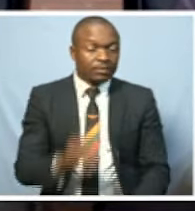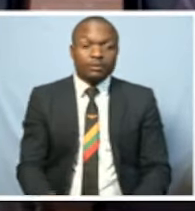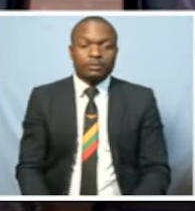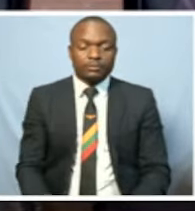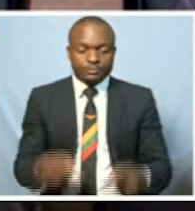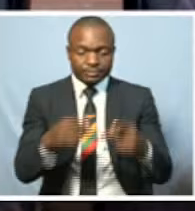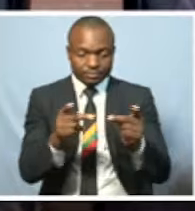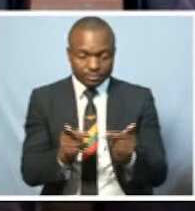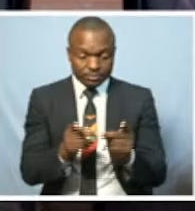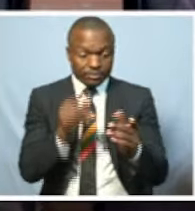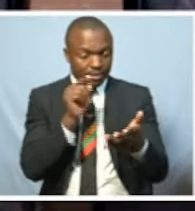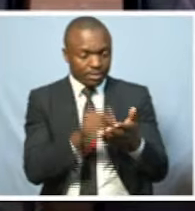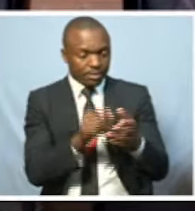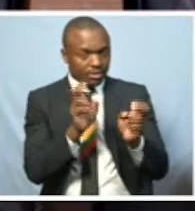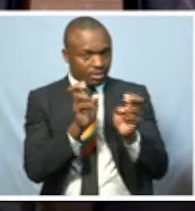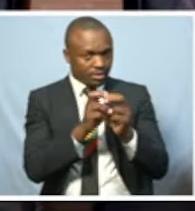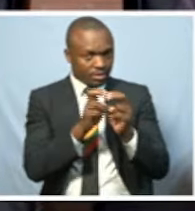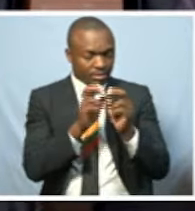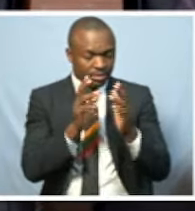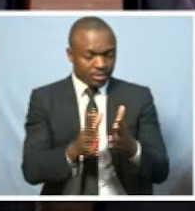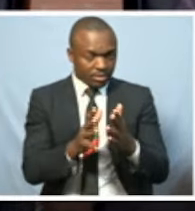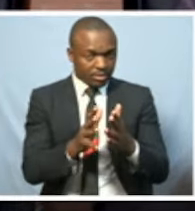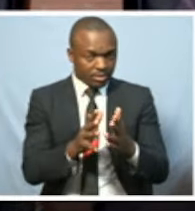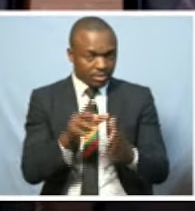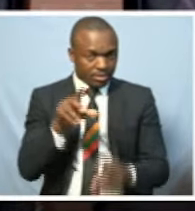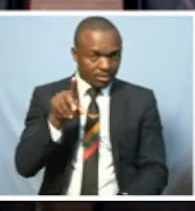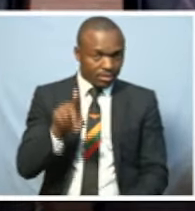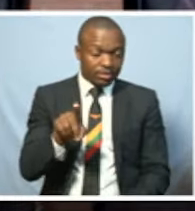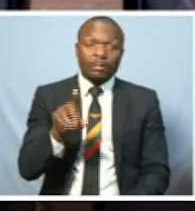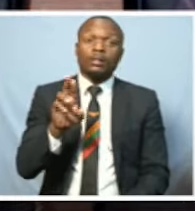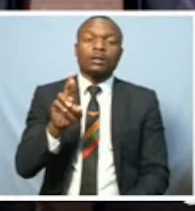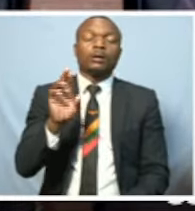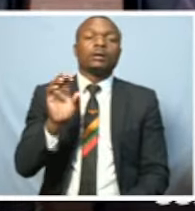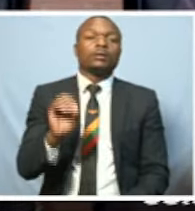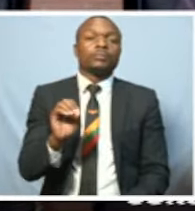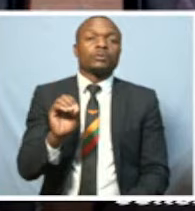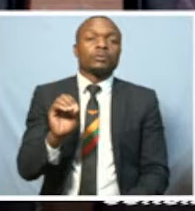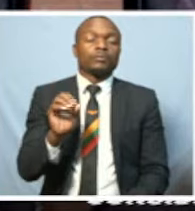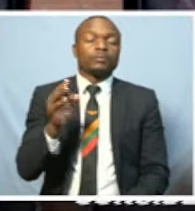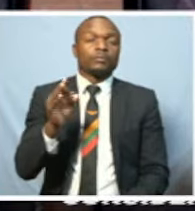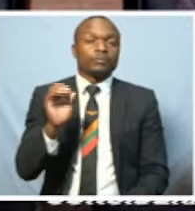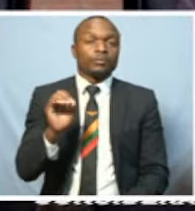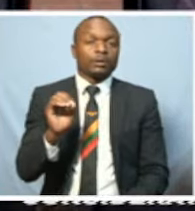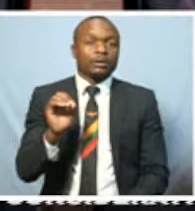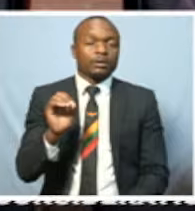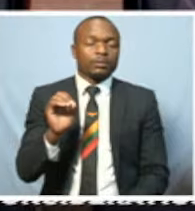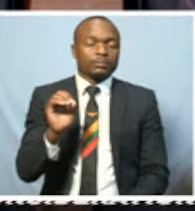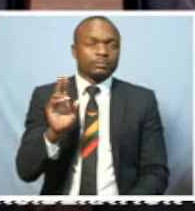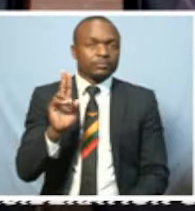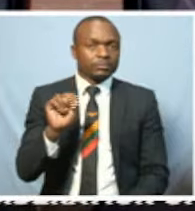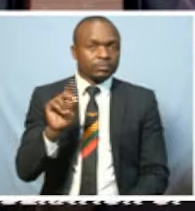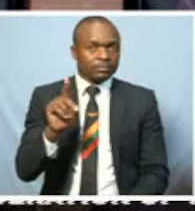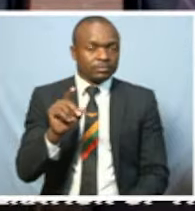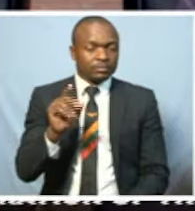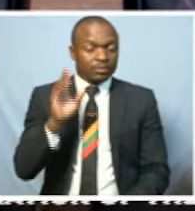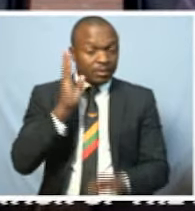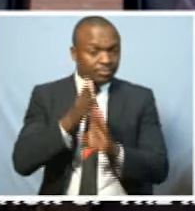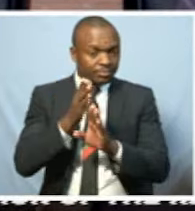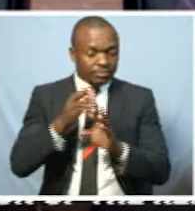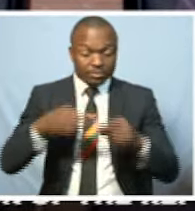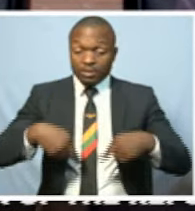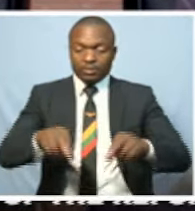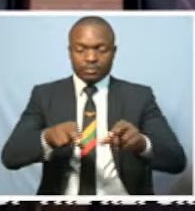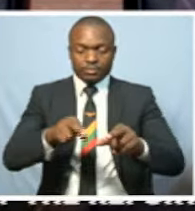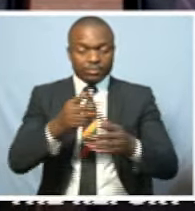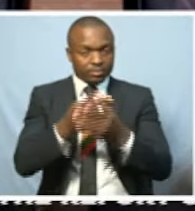this contractor, according to his profile, his category was on the roads. No wonder on both roads